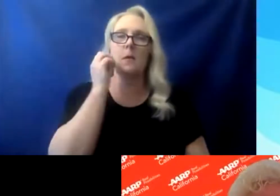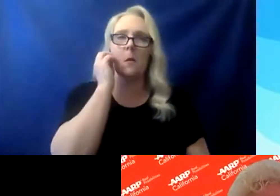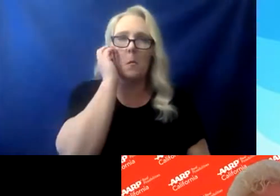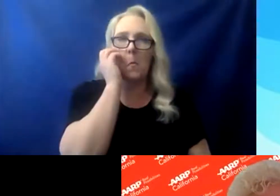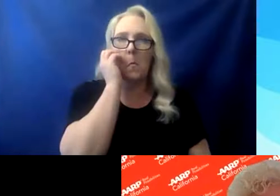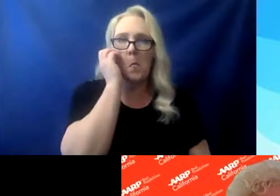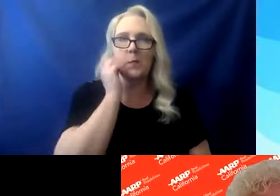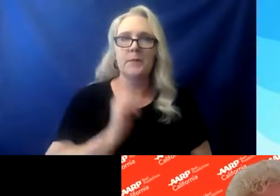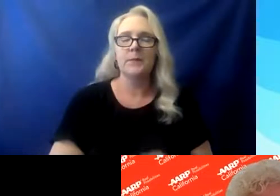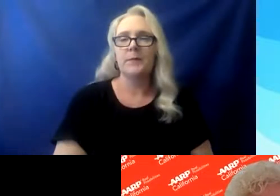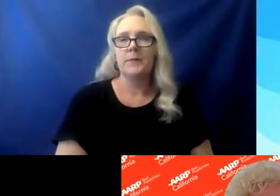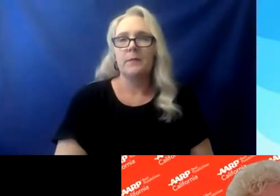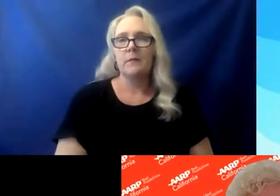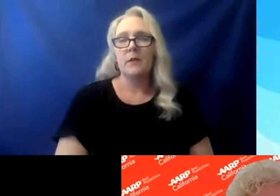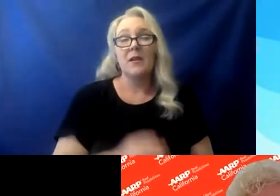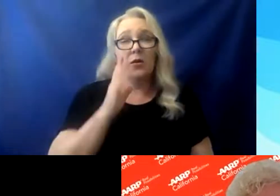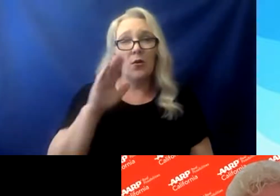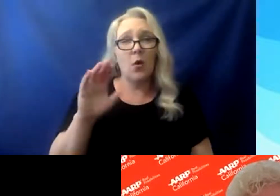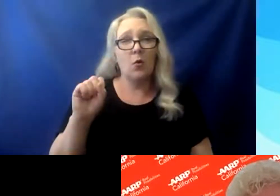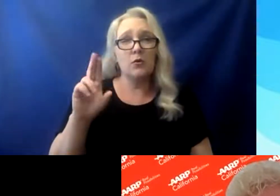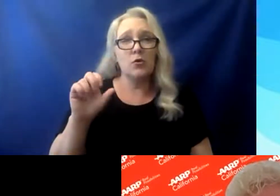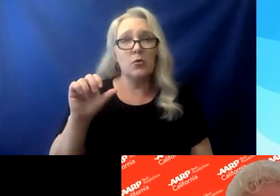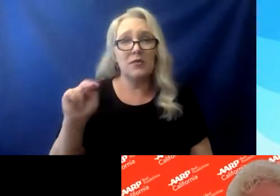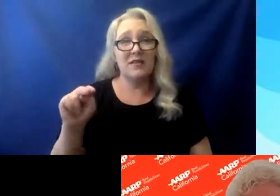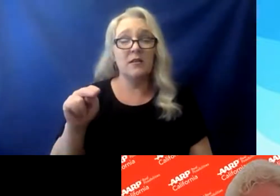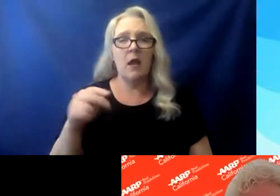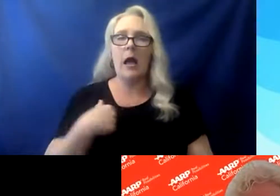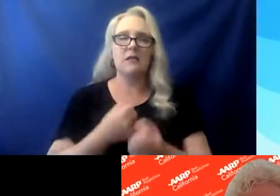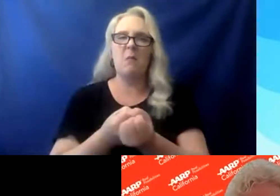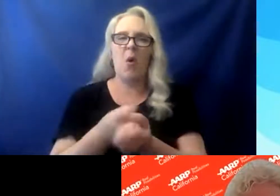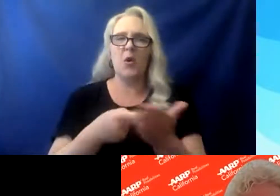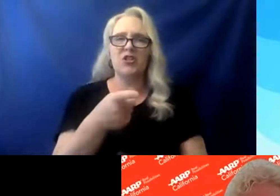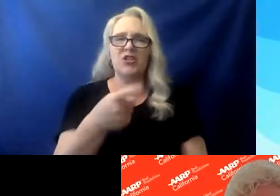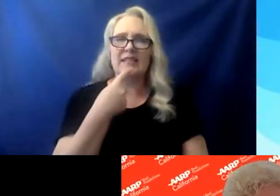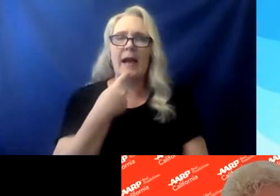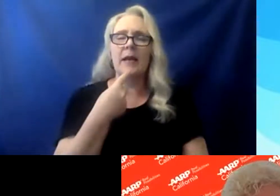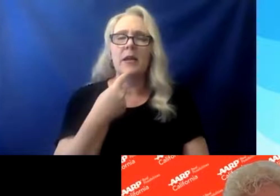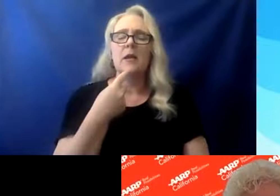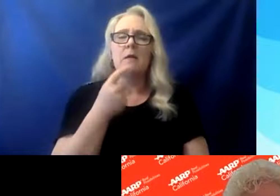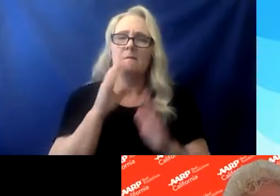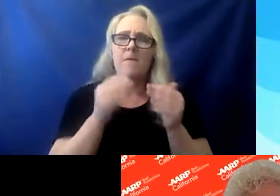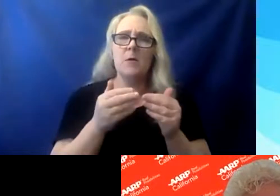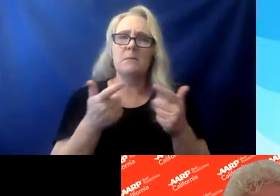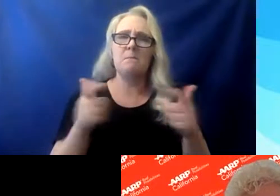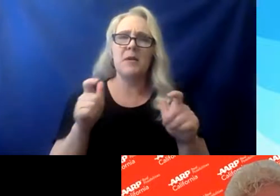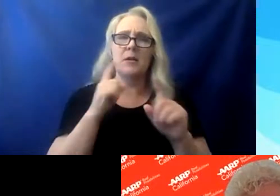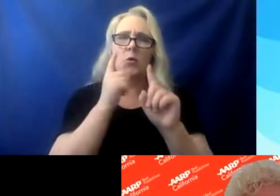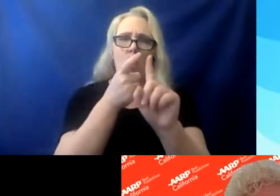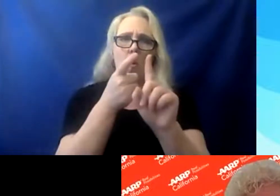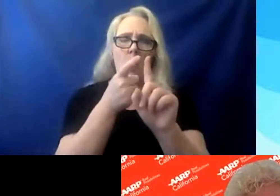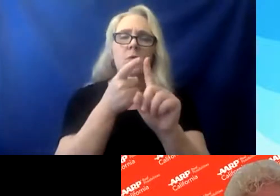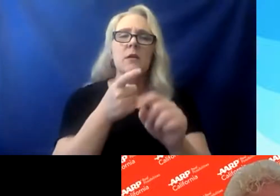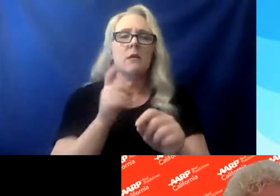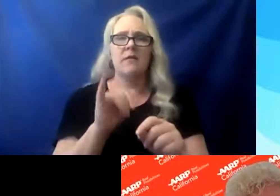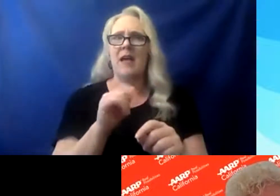I support what Susan was saying about focusing on the big goals, Kim, which you posited. I think that would be really